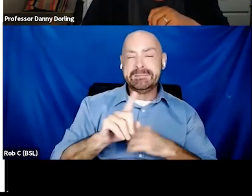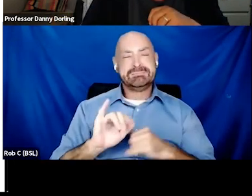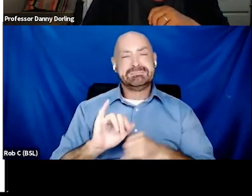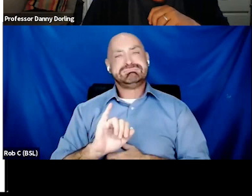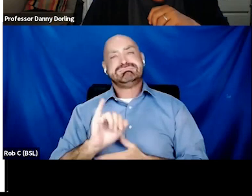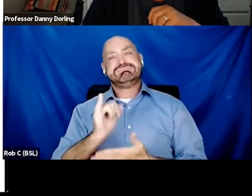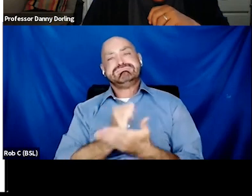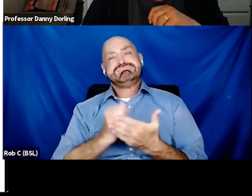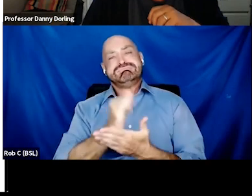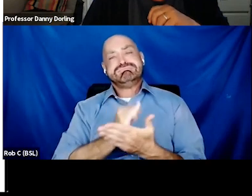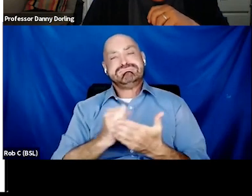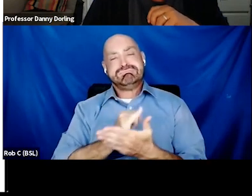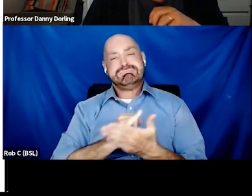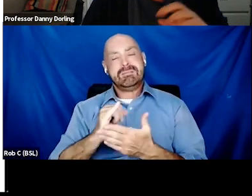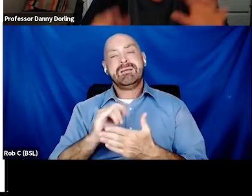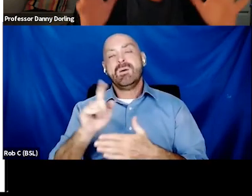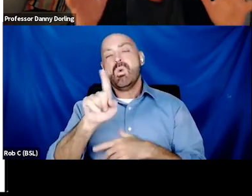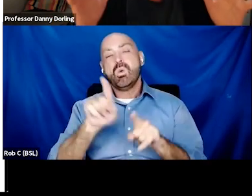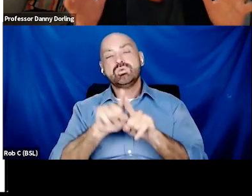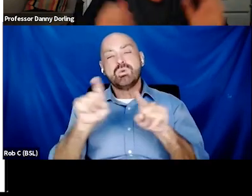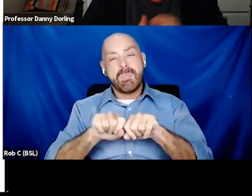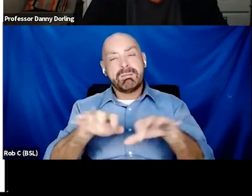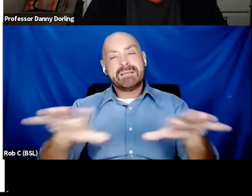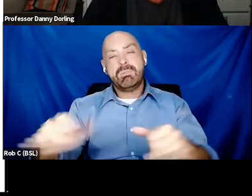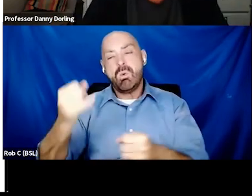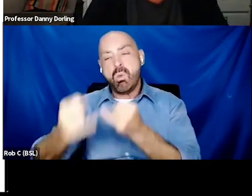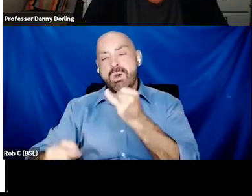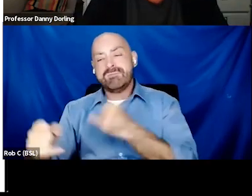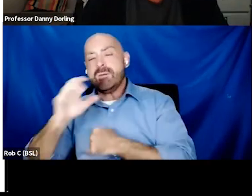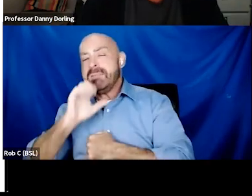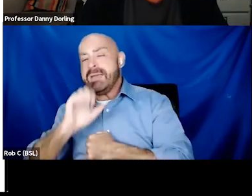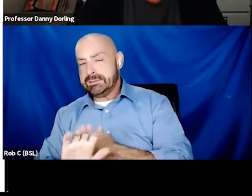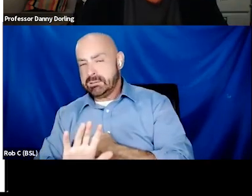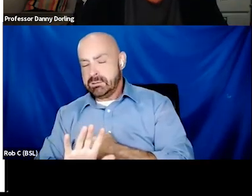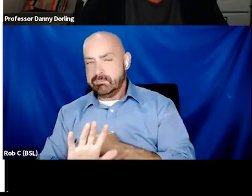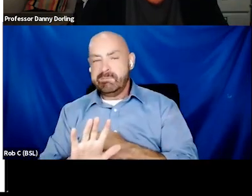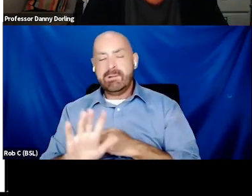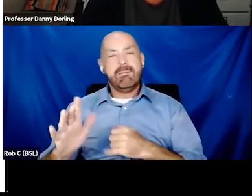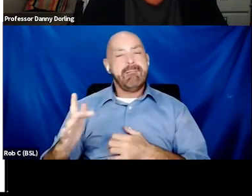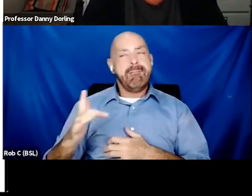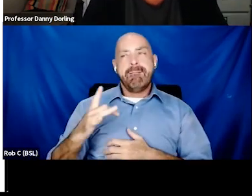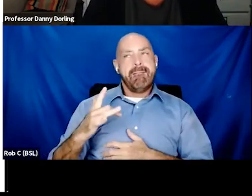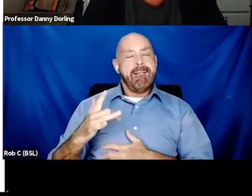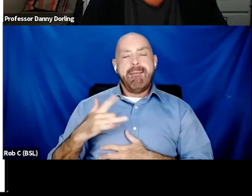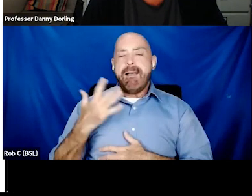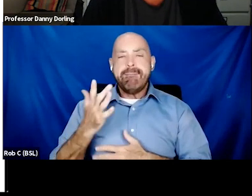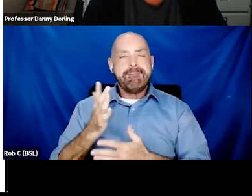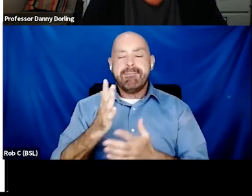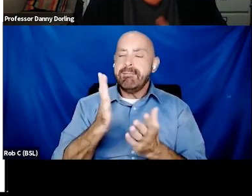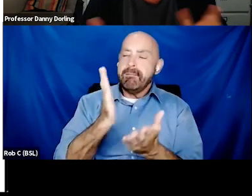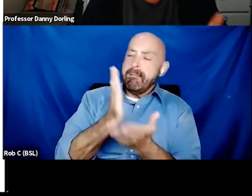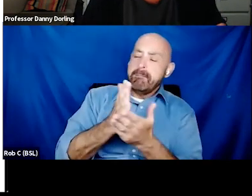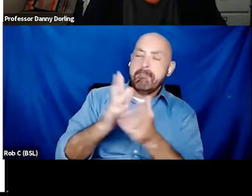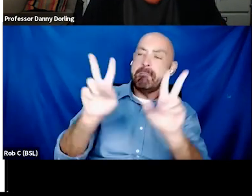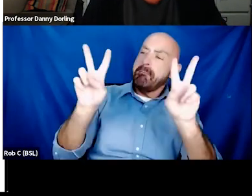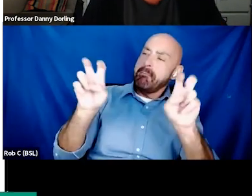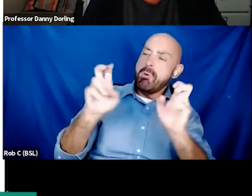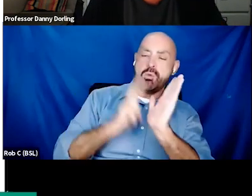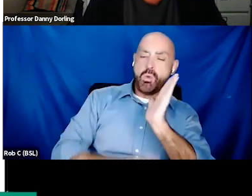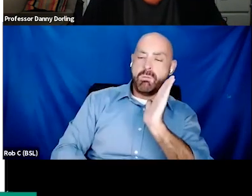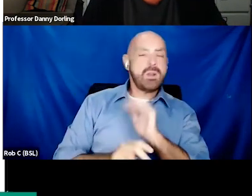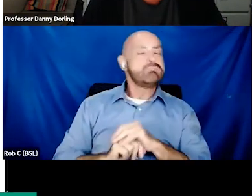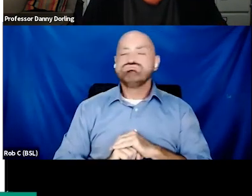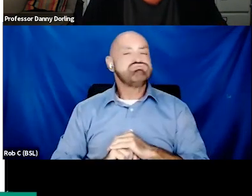worse for men. So life was not normal, trends were not normal before the pandemic. We were in a